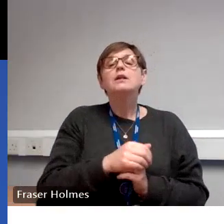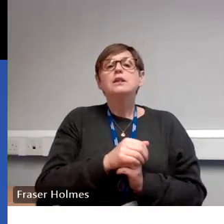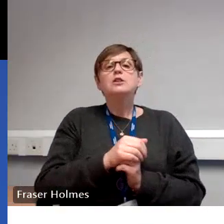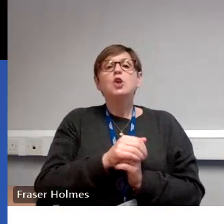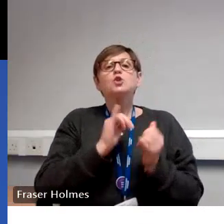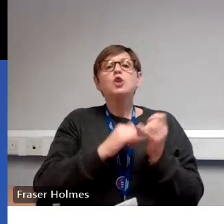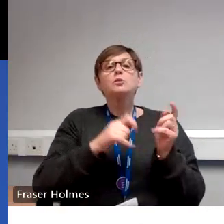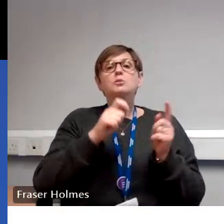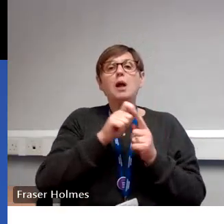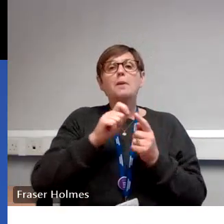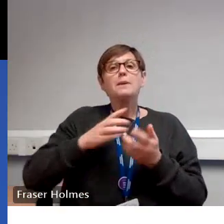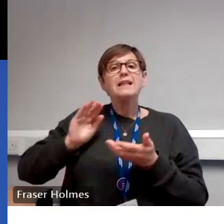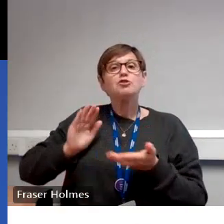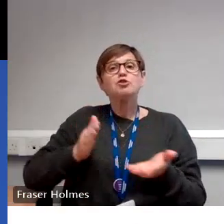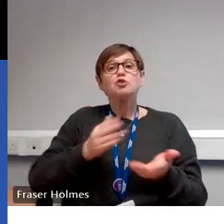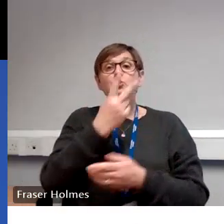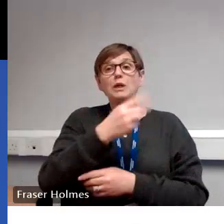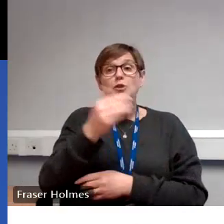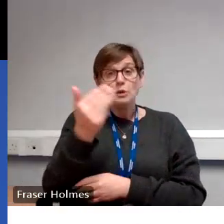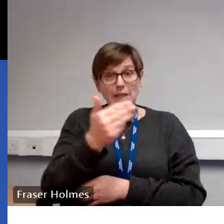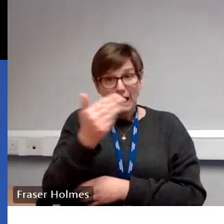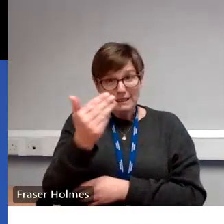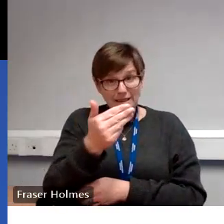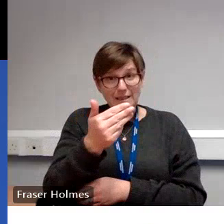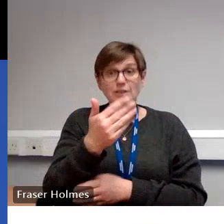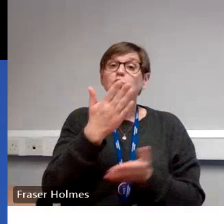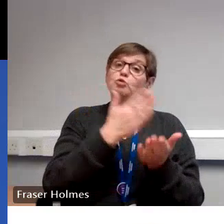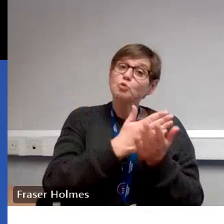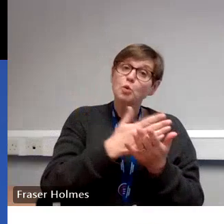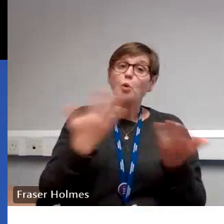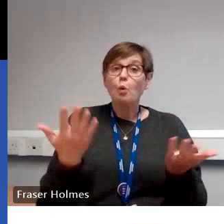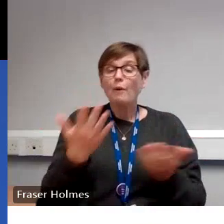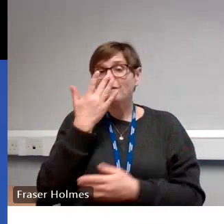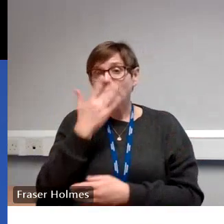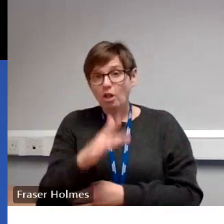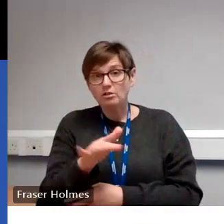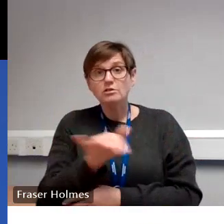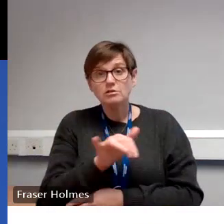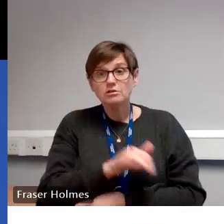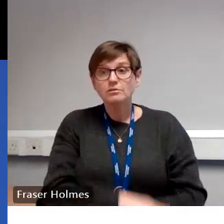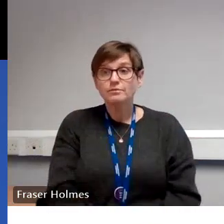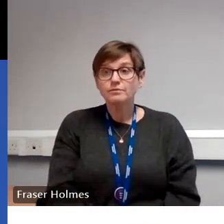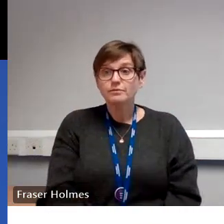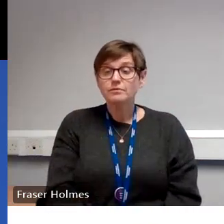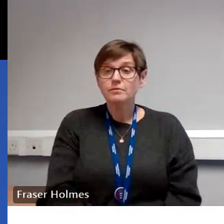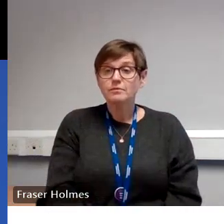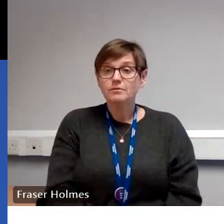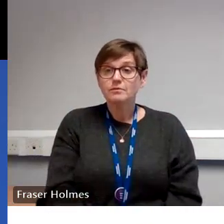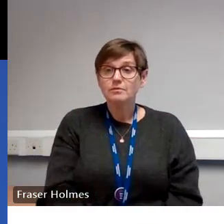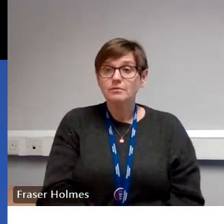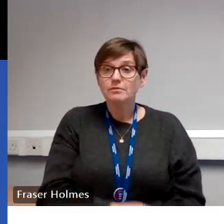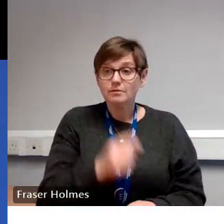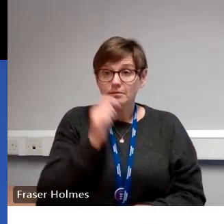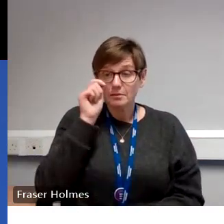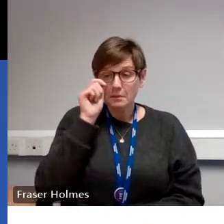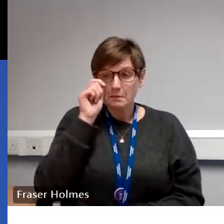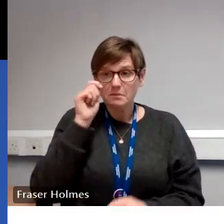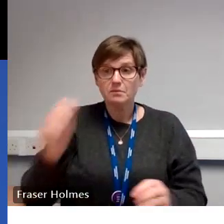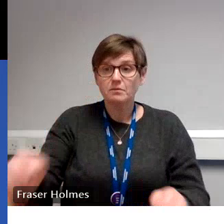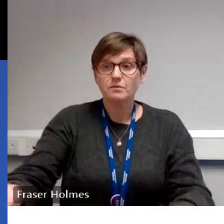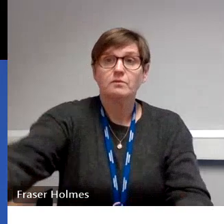was introduced in 2019. True or false? What do you think?